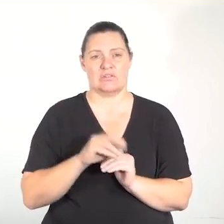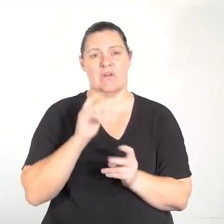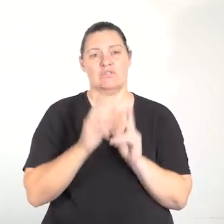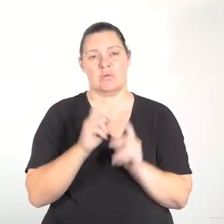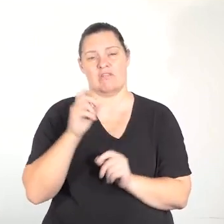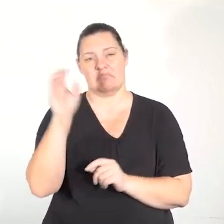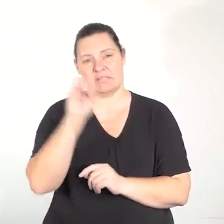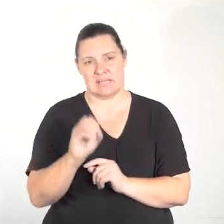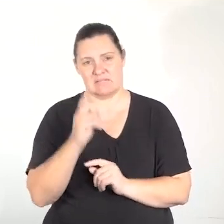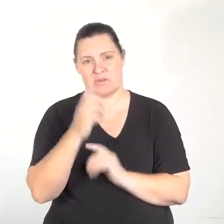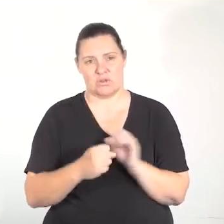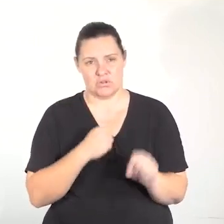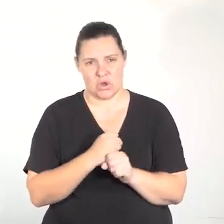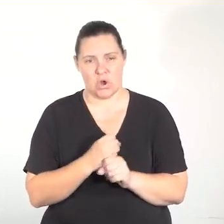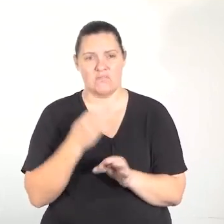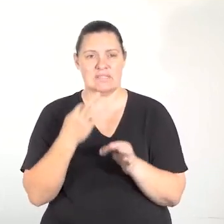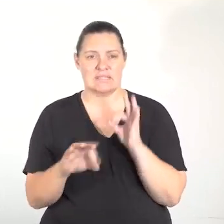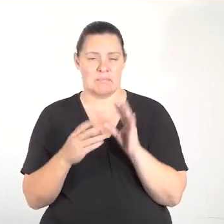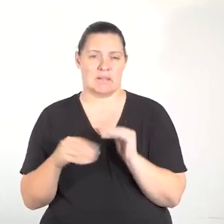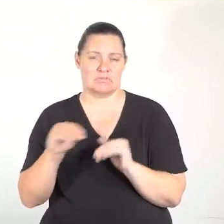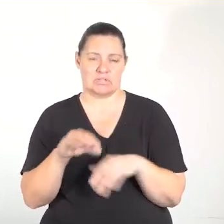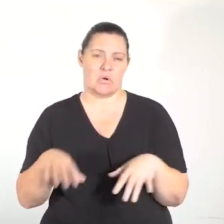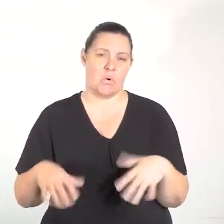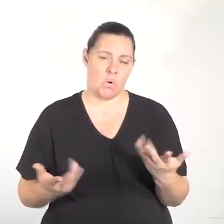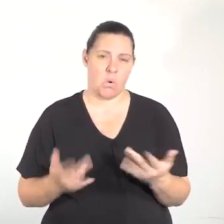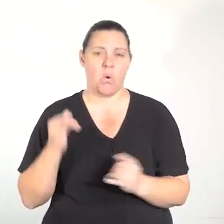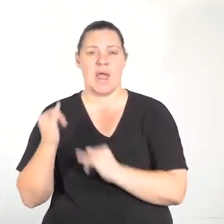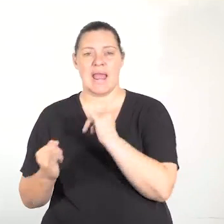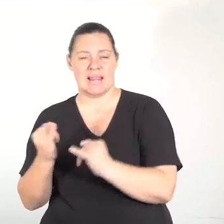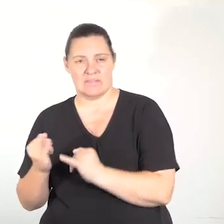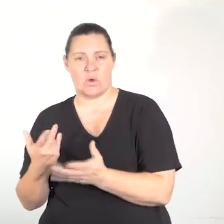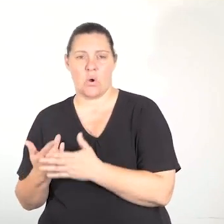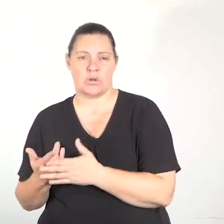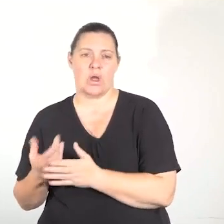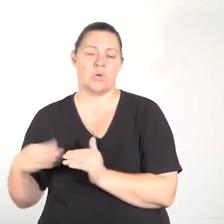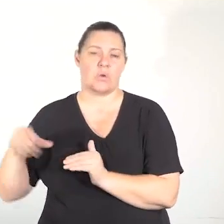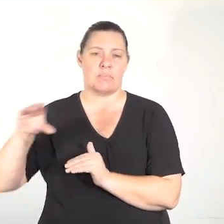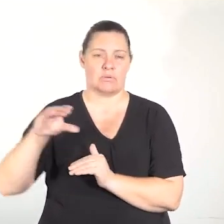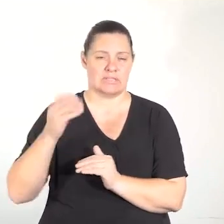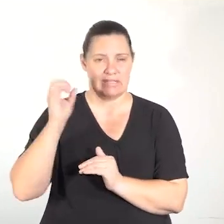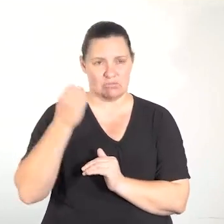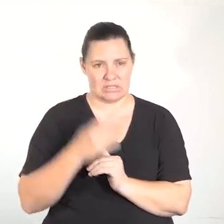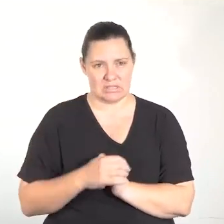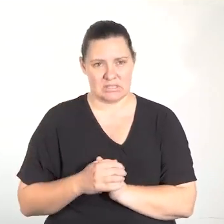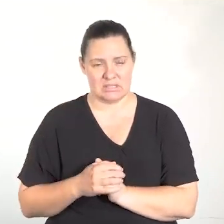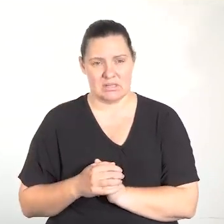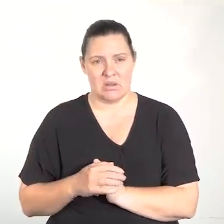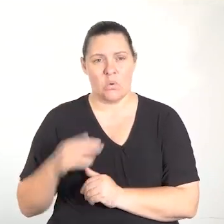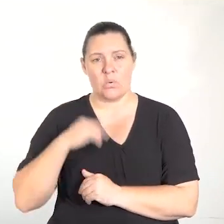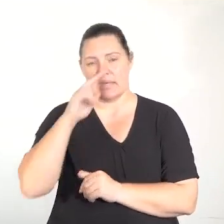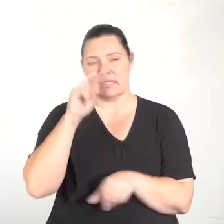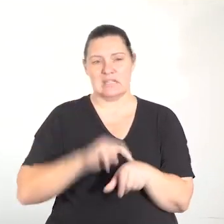offers them an interest of 12% per annum on simple interest or 11% per annum on compound